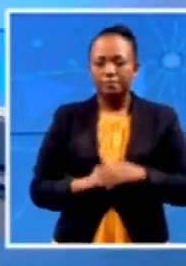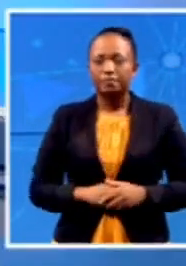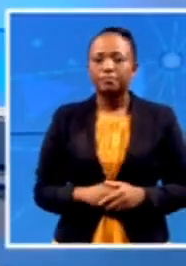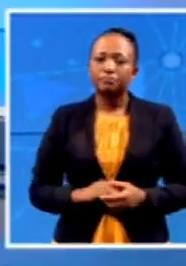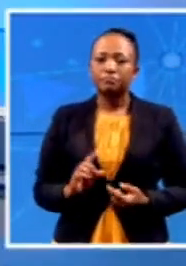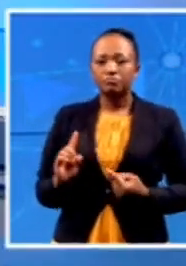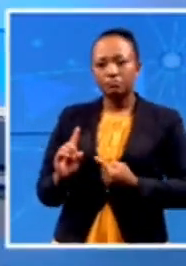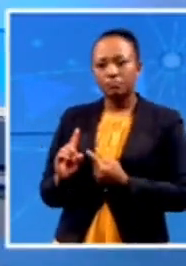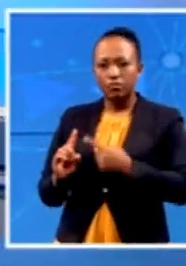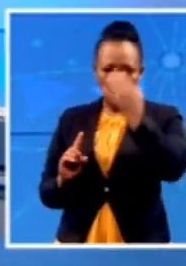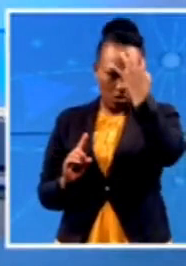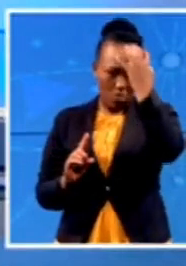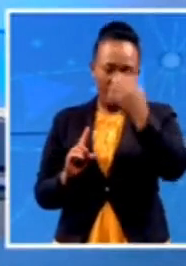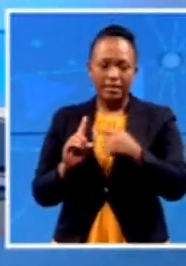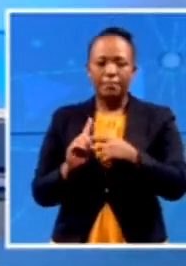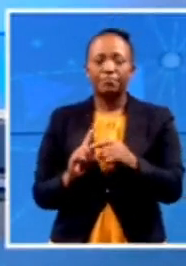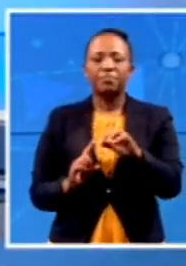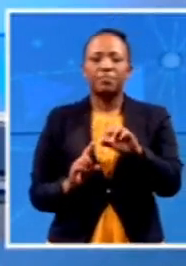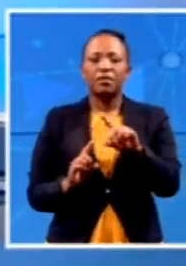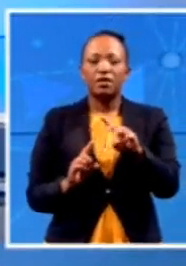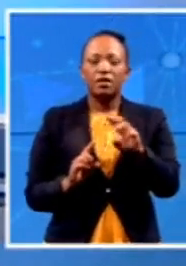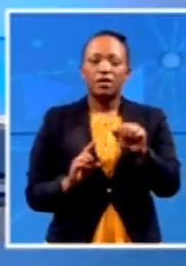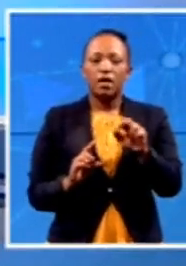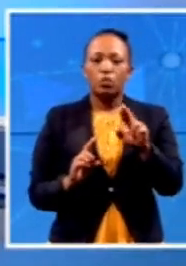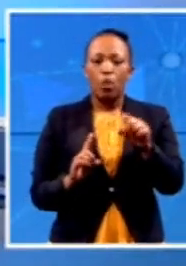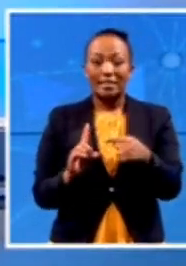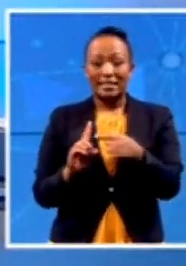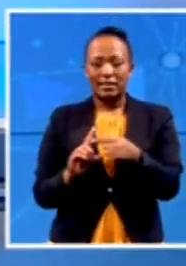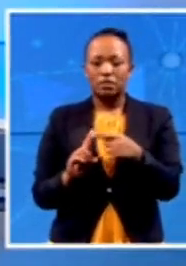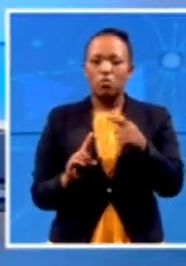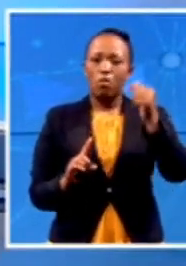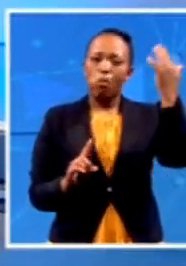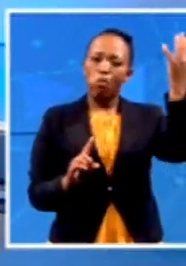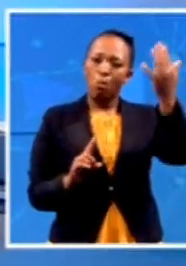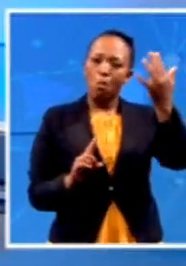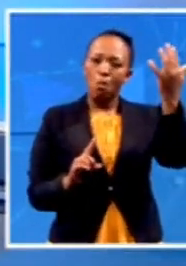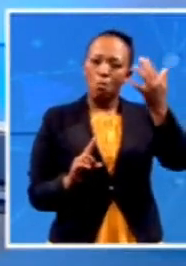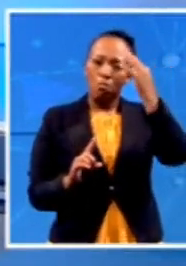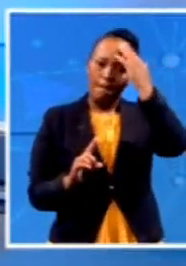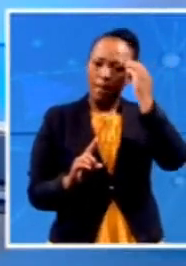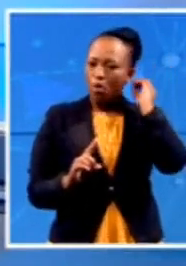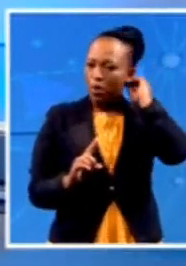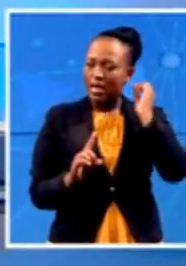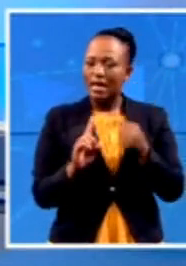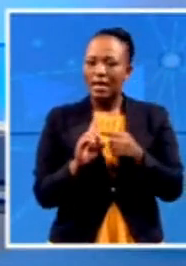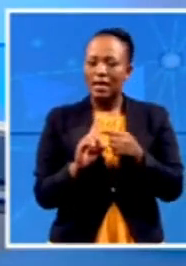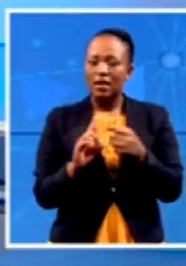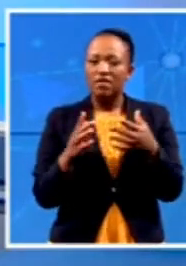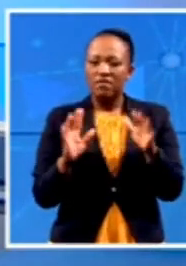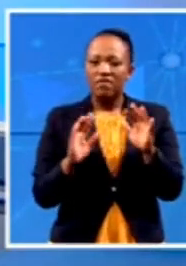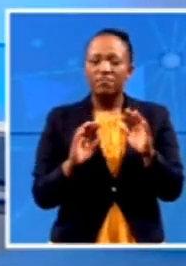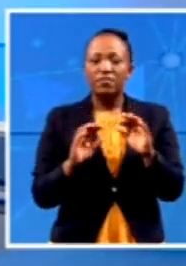recently gave a memorial lecture at an event to launch the General Kikine Socio-Education Foundation and honor